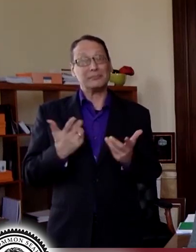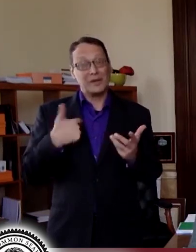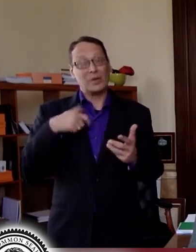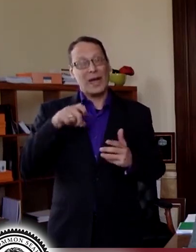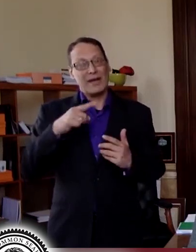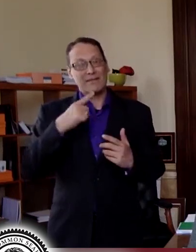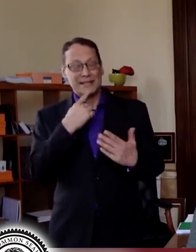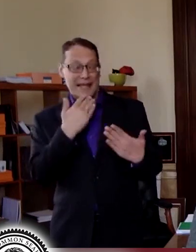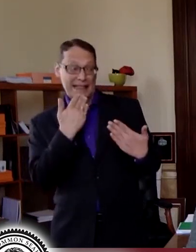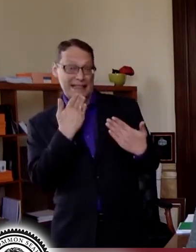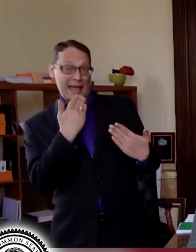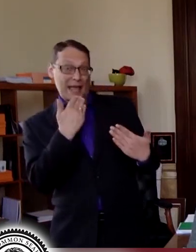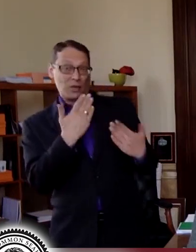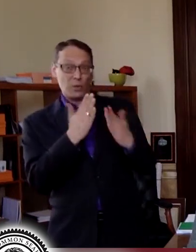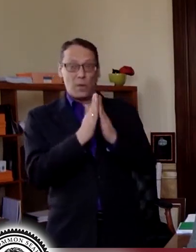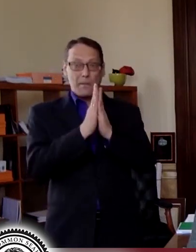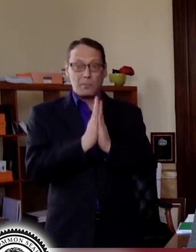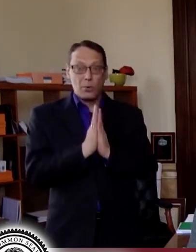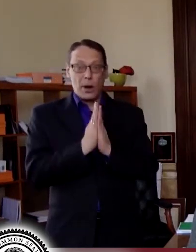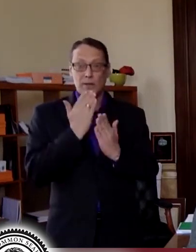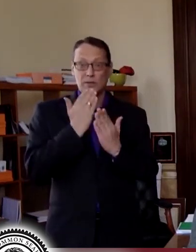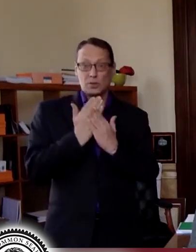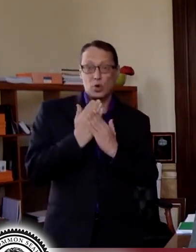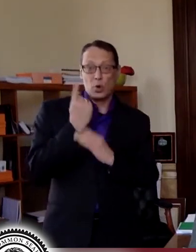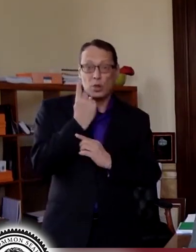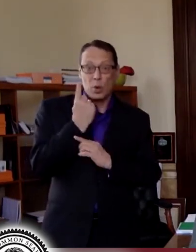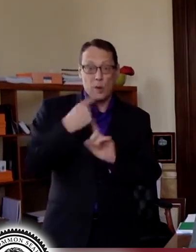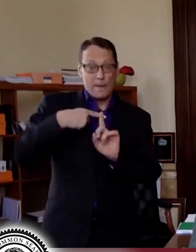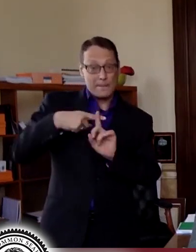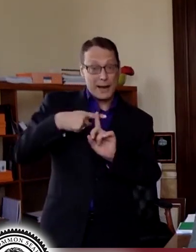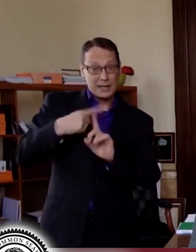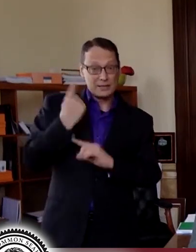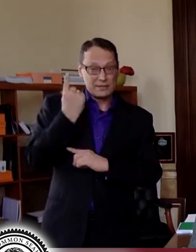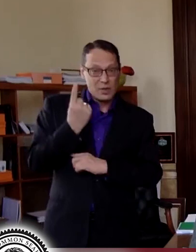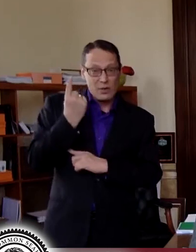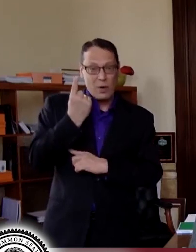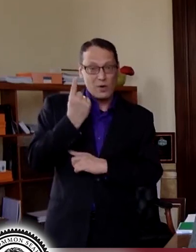say thank you, prayers, good thoughts, positive thoughts, and